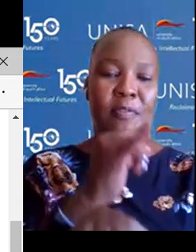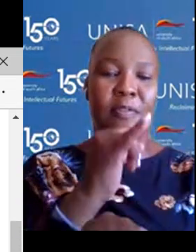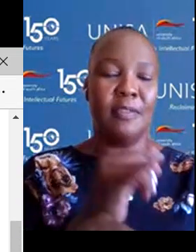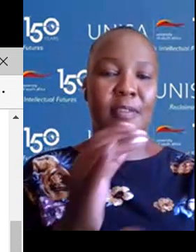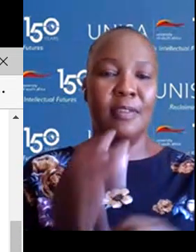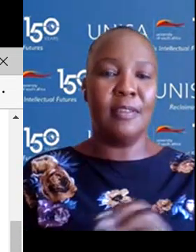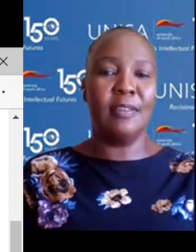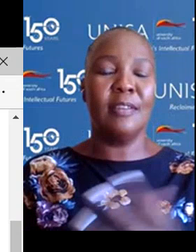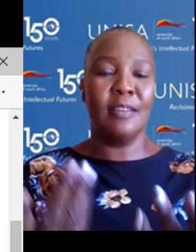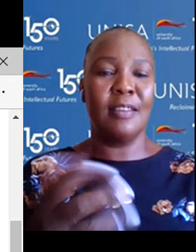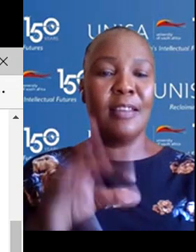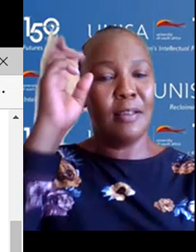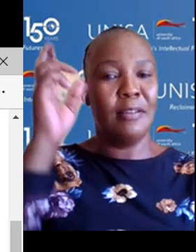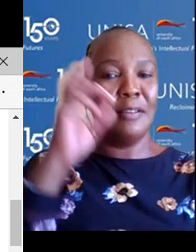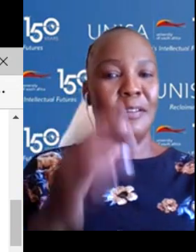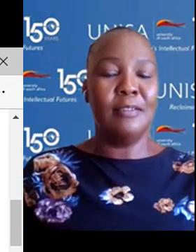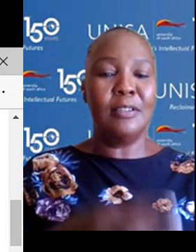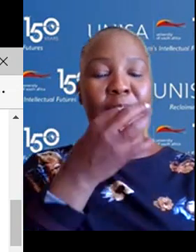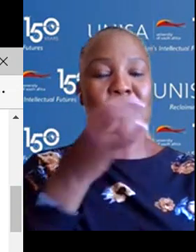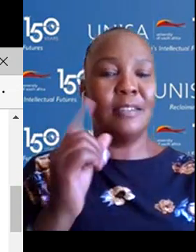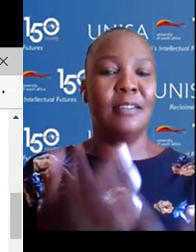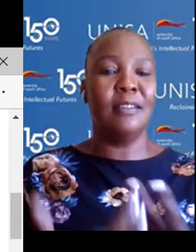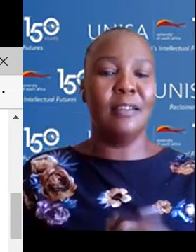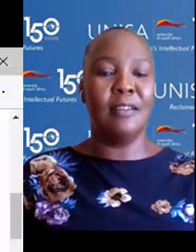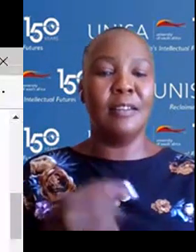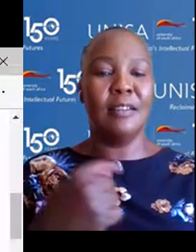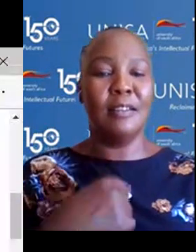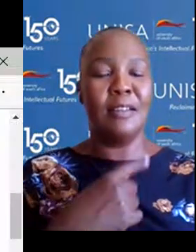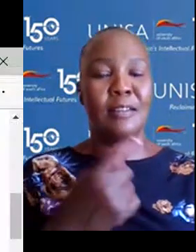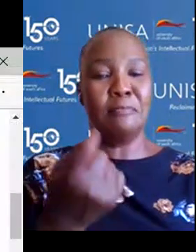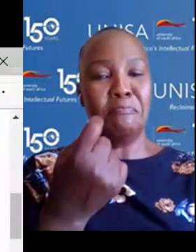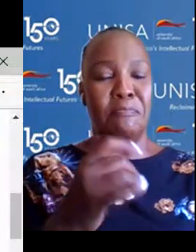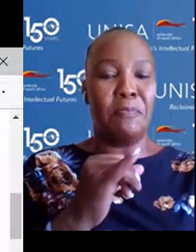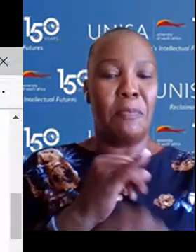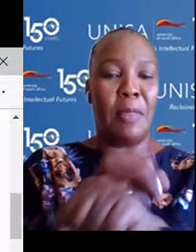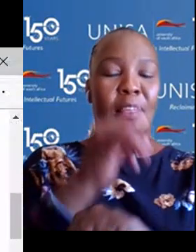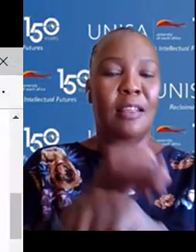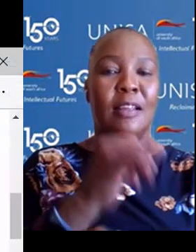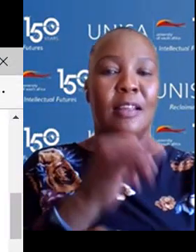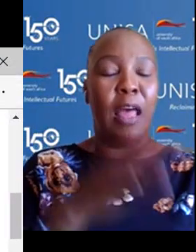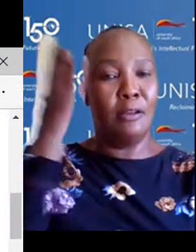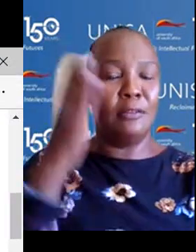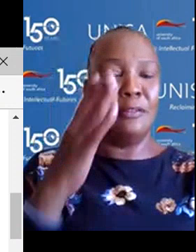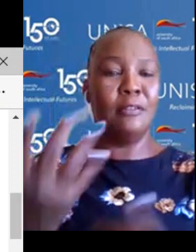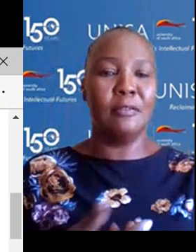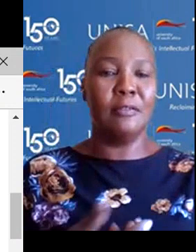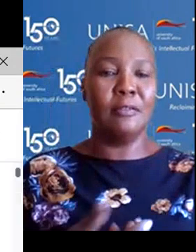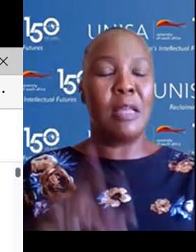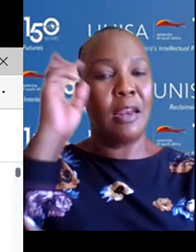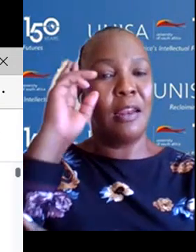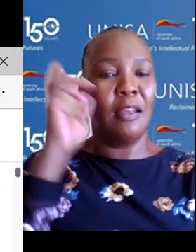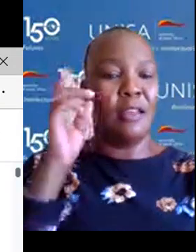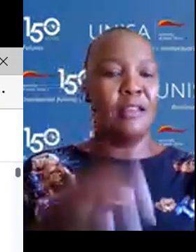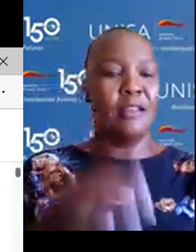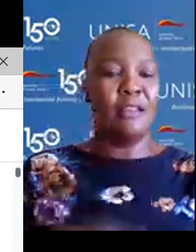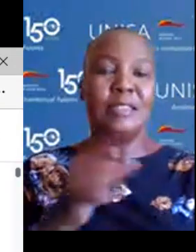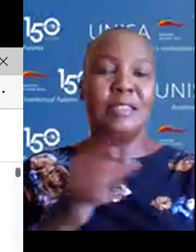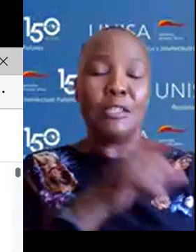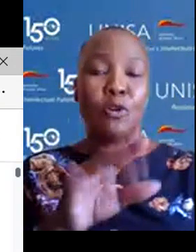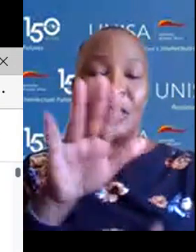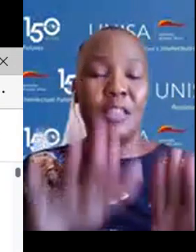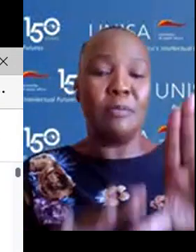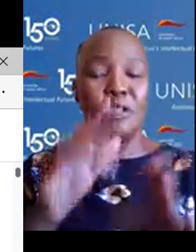Okay, remember guys, remember what I'm saying, hey? I am a bit too fast, yes, I know. But just remember those steps that I was